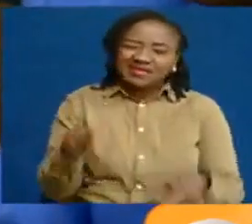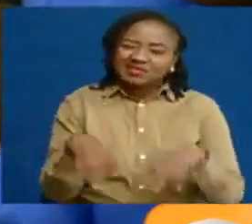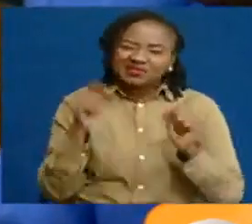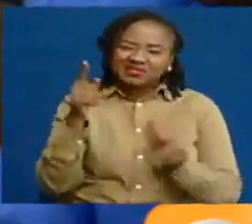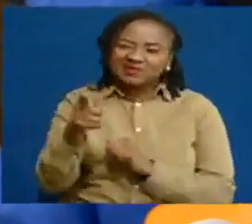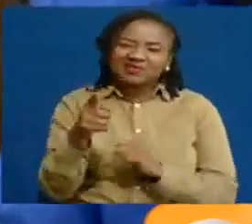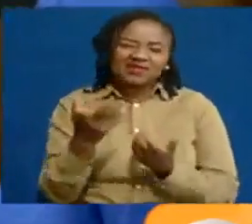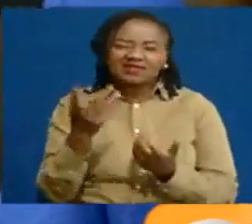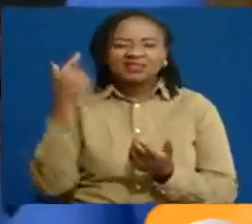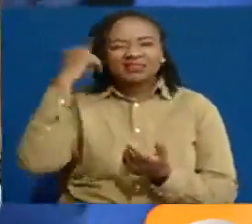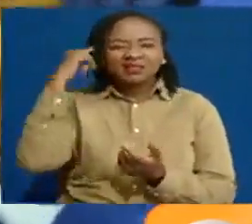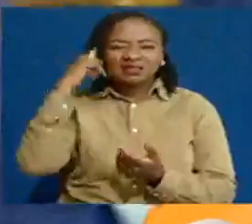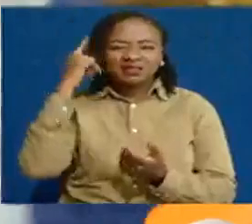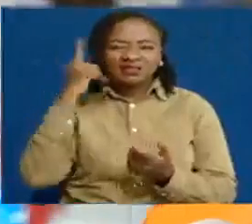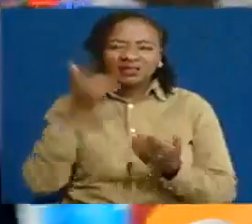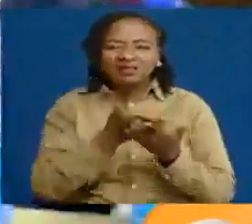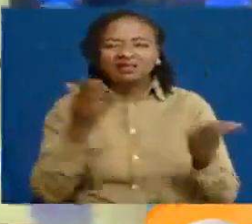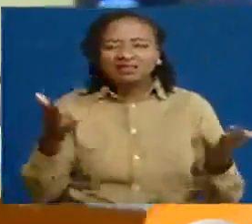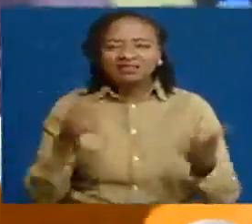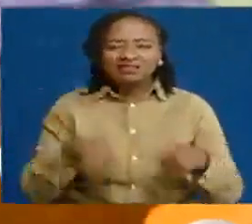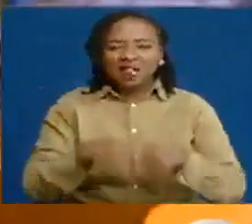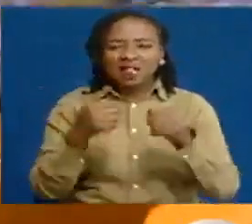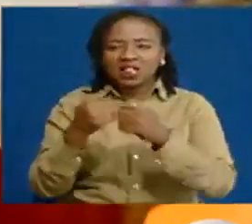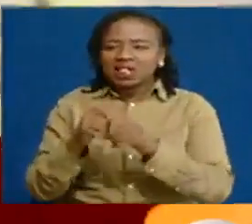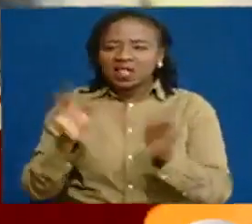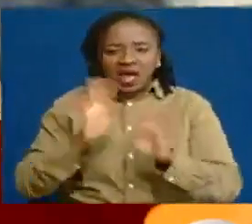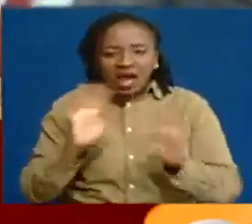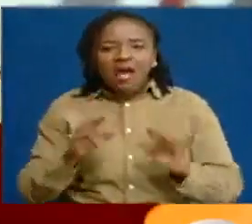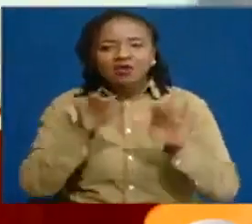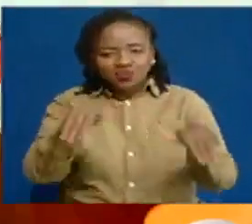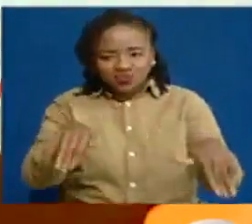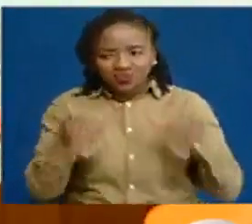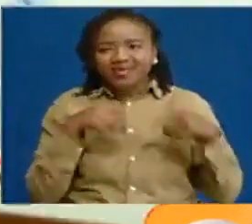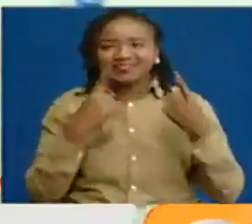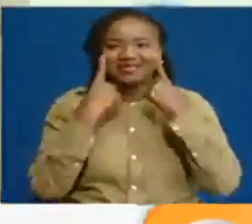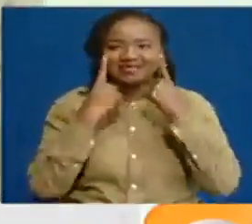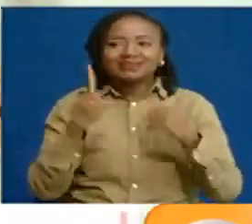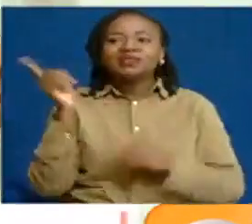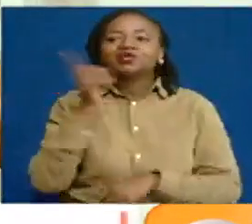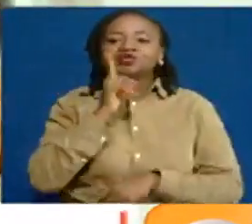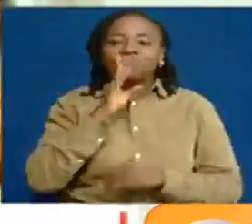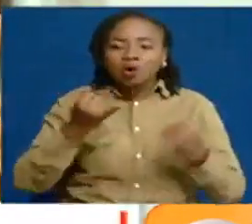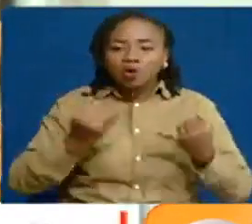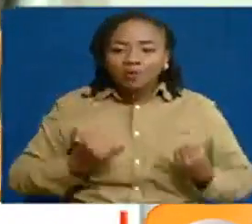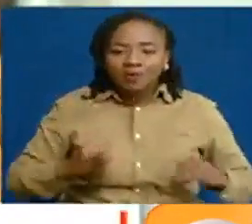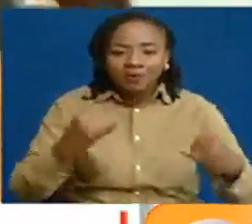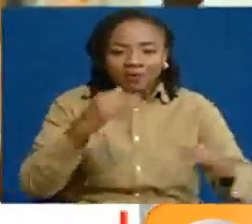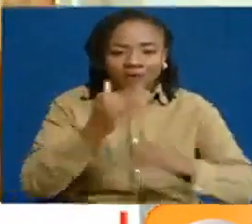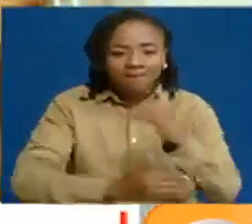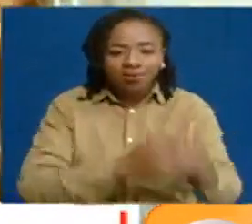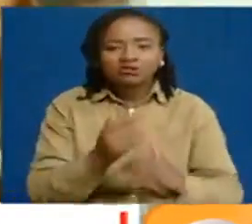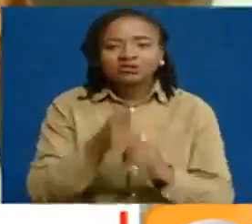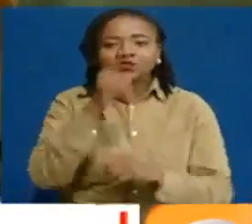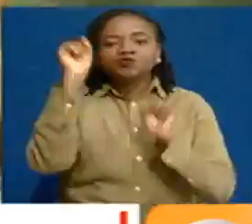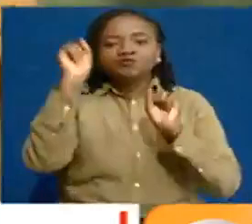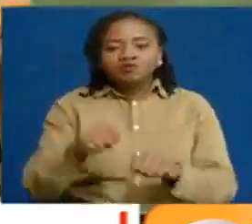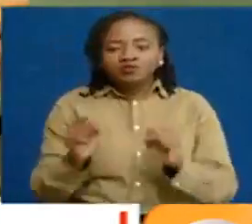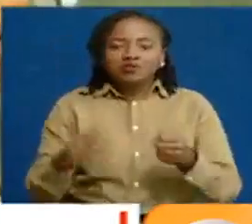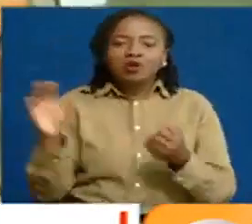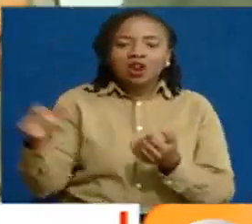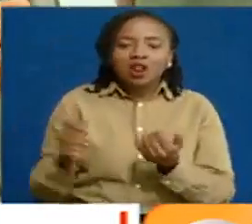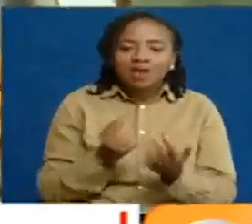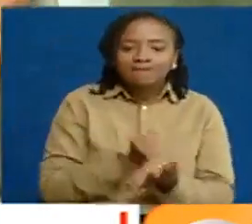really saves us a lot of pain. You can say for the rollout tomorrow, you are ready for employed people, you are ready for government